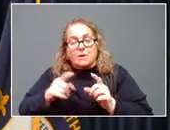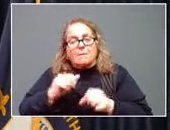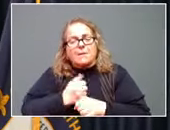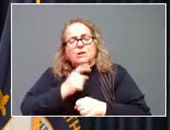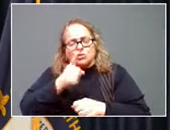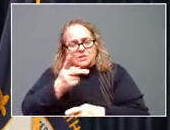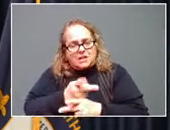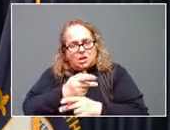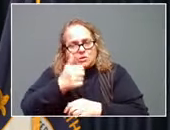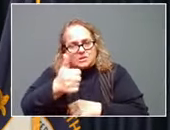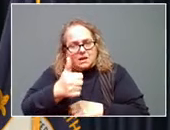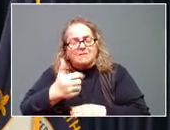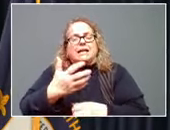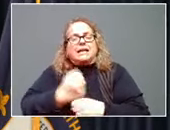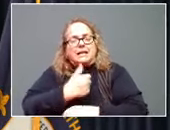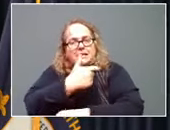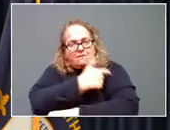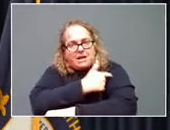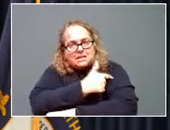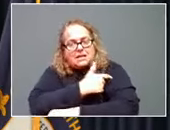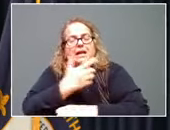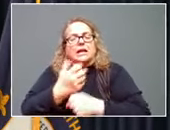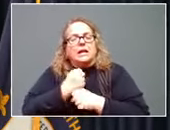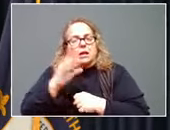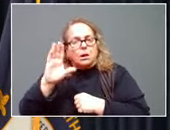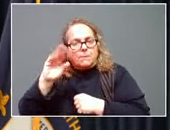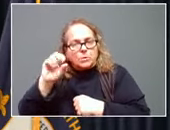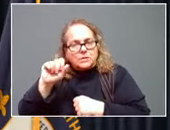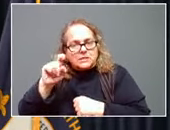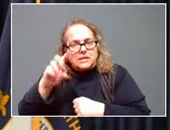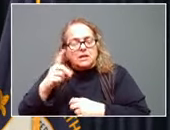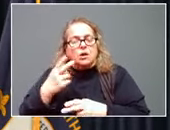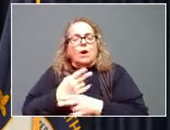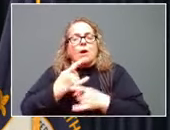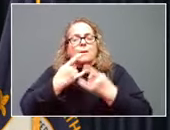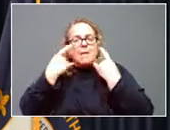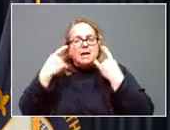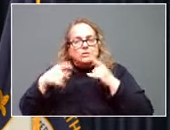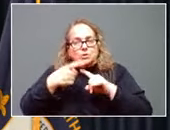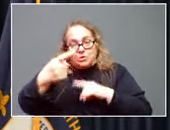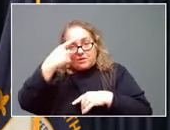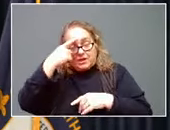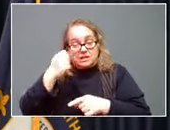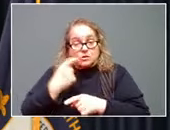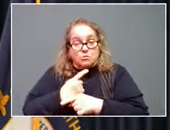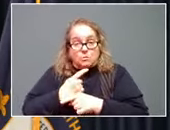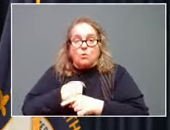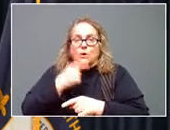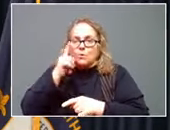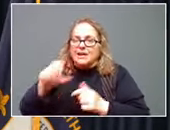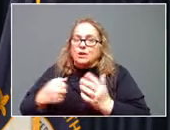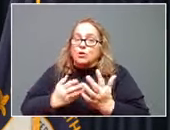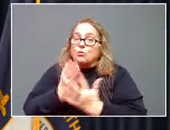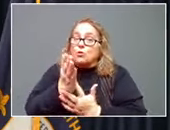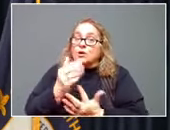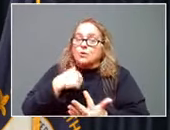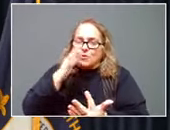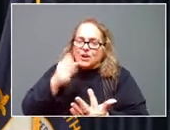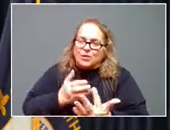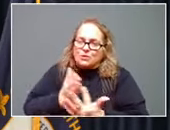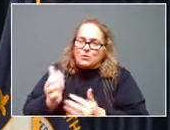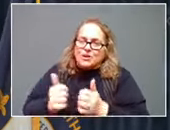Get vaccinated, get boosted, wear a mask when you believe it's appropriate, and we'll get through this, and we'll get through it together. Thanks.